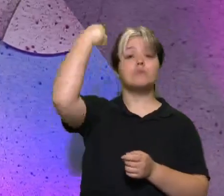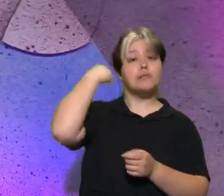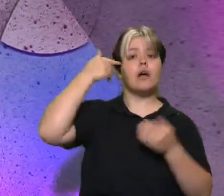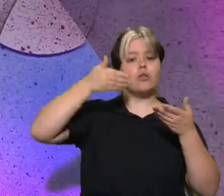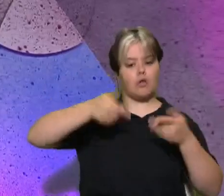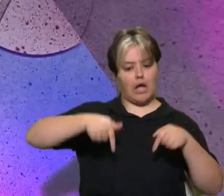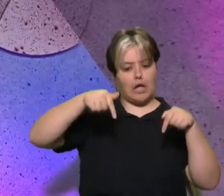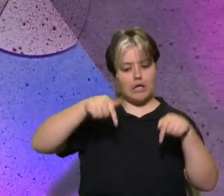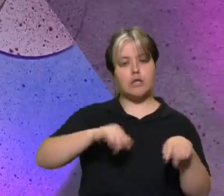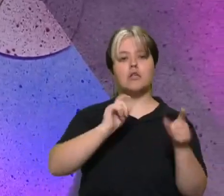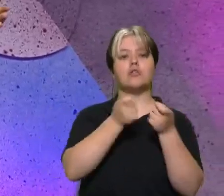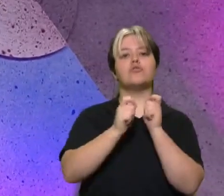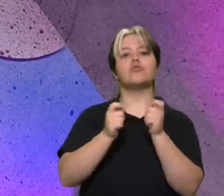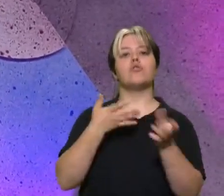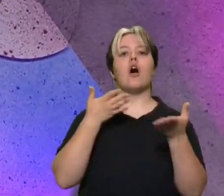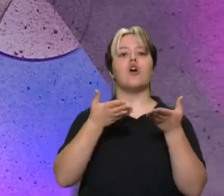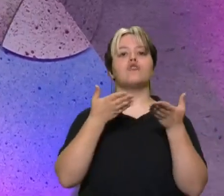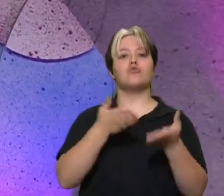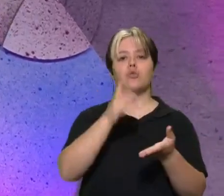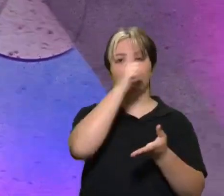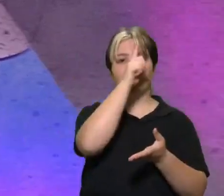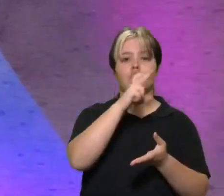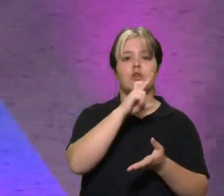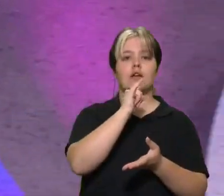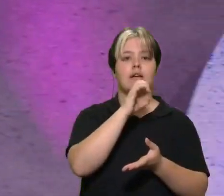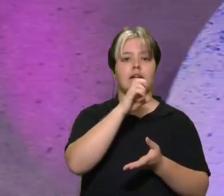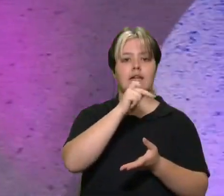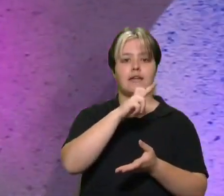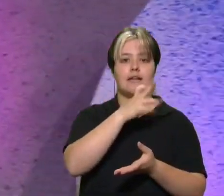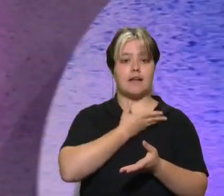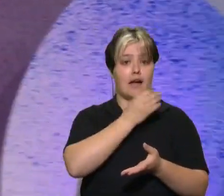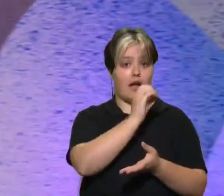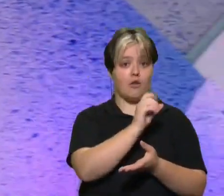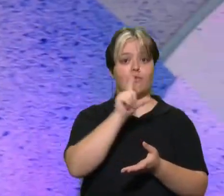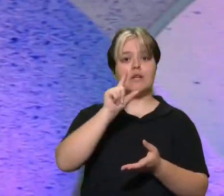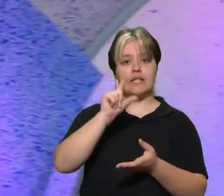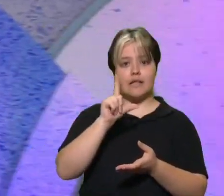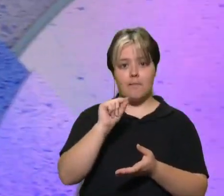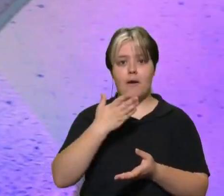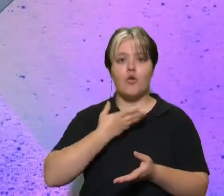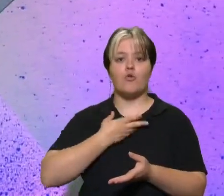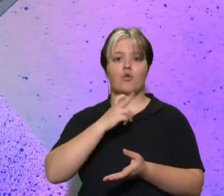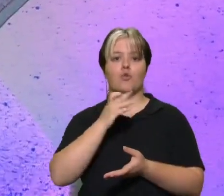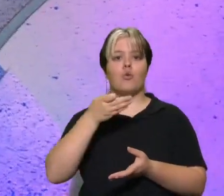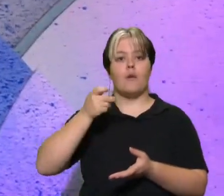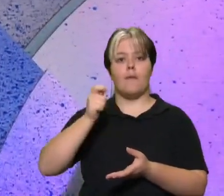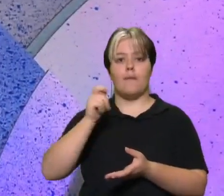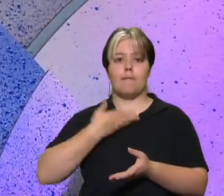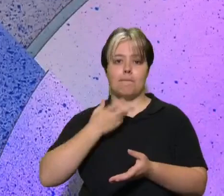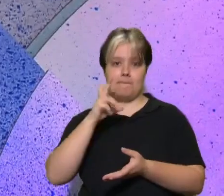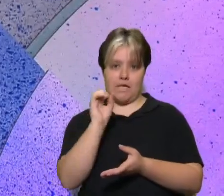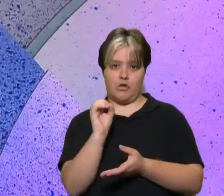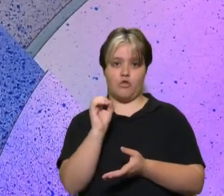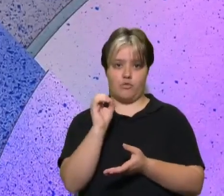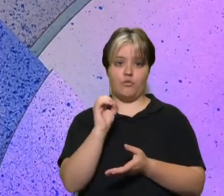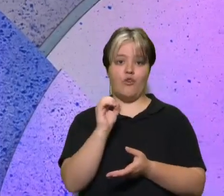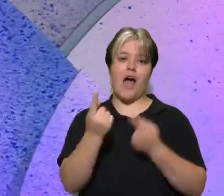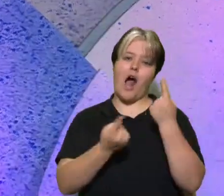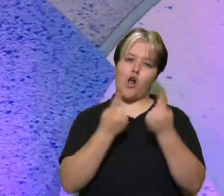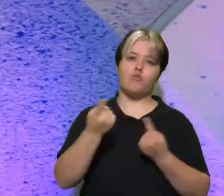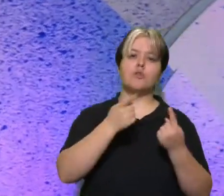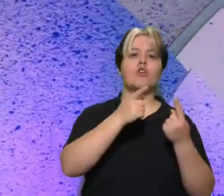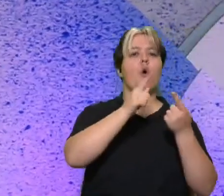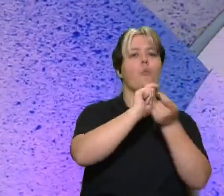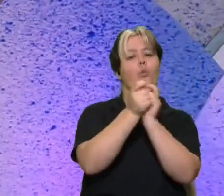Last year, we discussed with the help of Ricardo Reis and Pedro Cisa Vieira, discussed